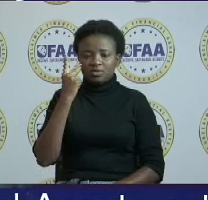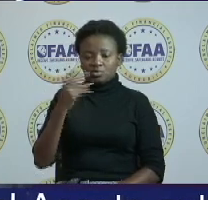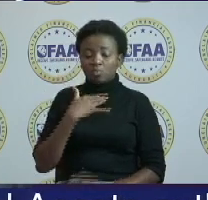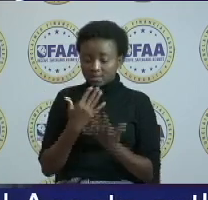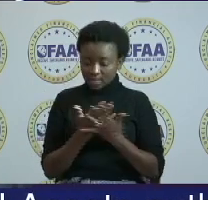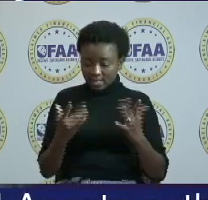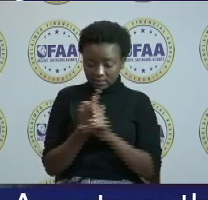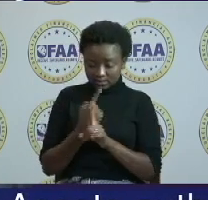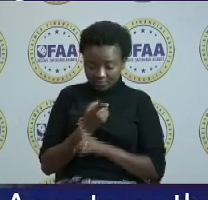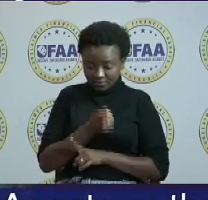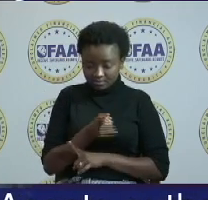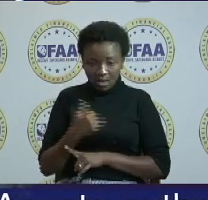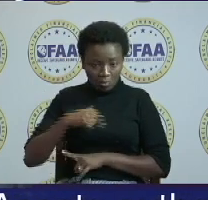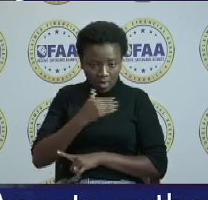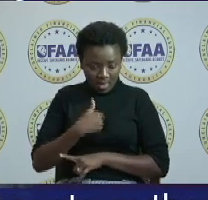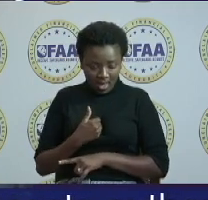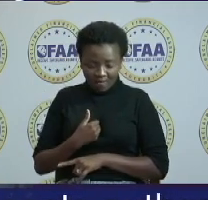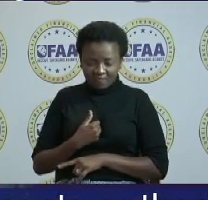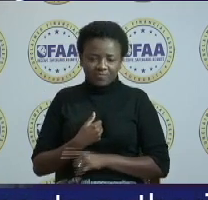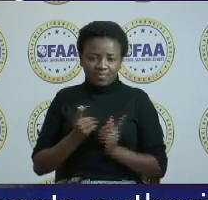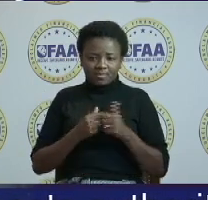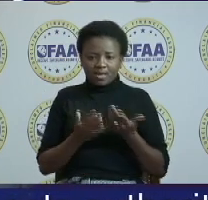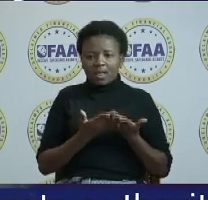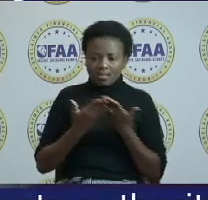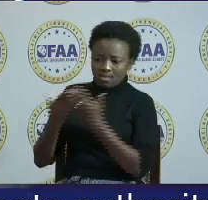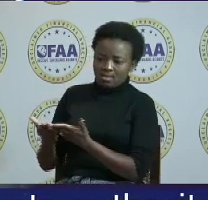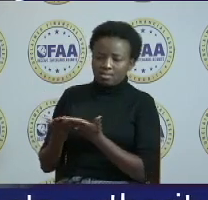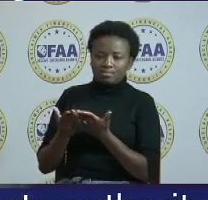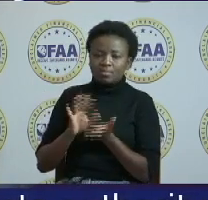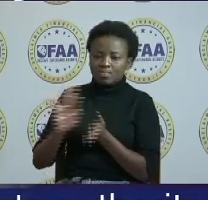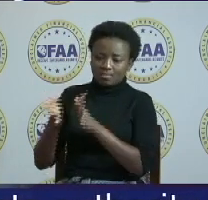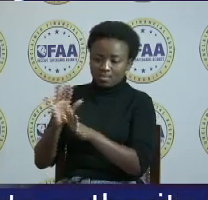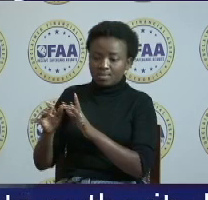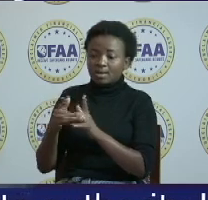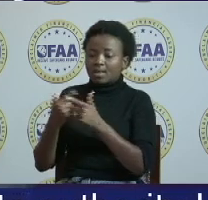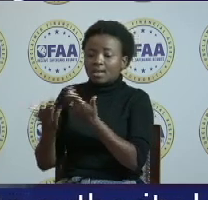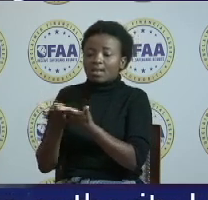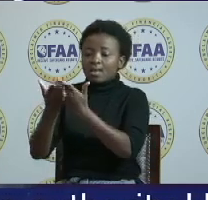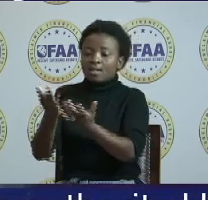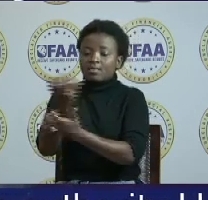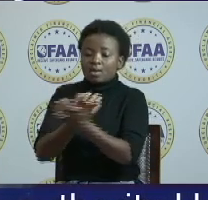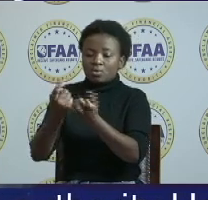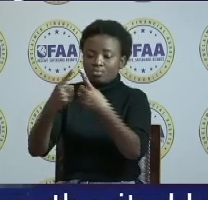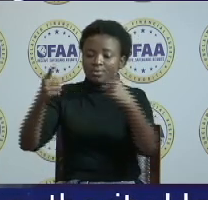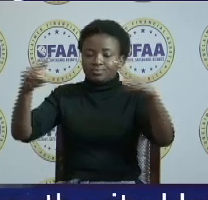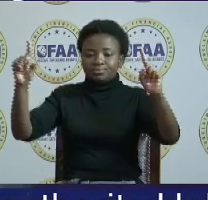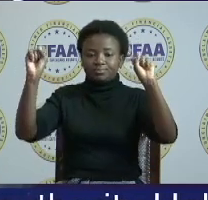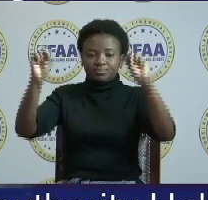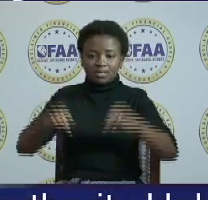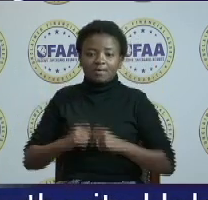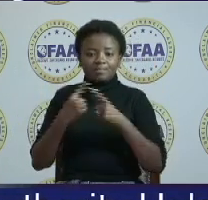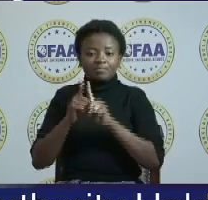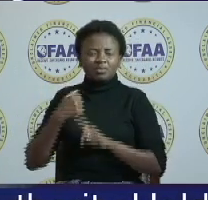with their rightful owner for socio-economic prosperity. So we are working towards that. And we also